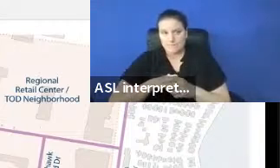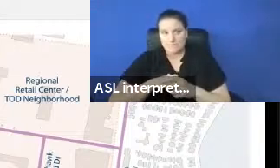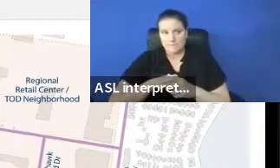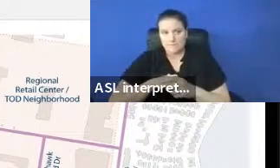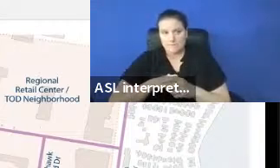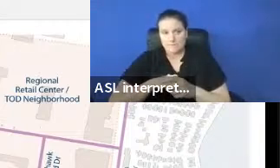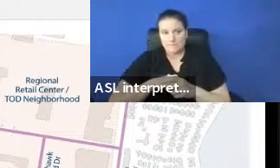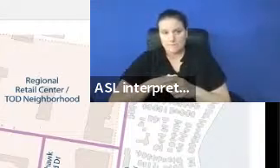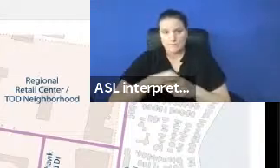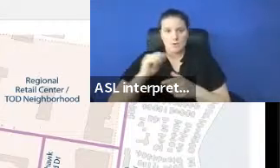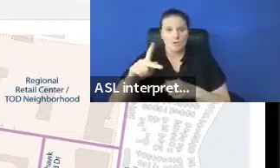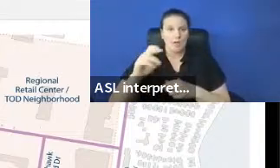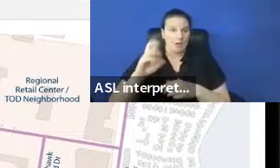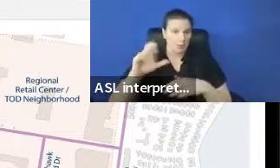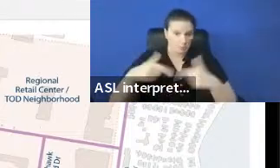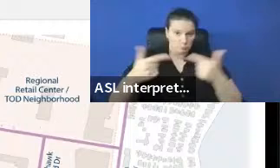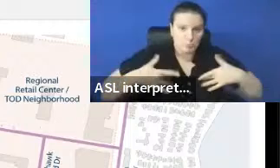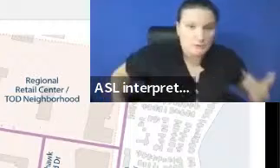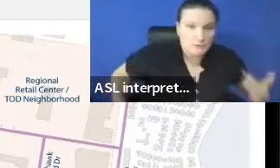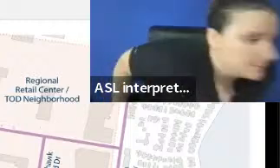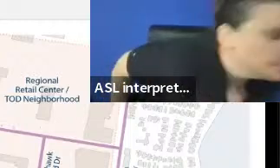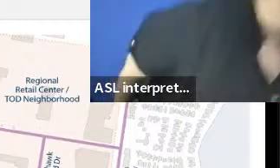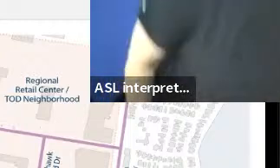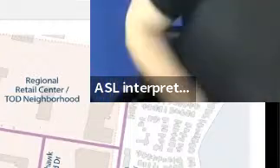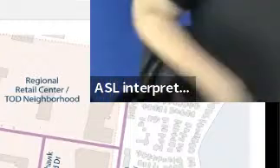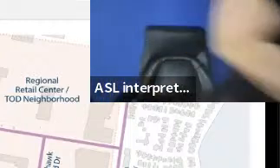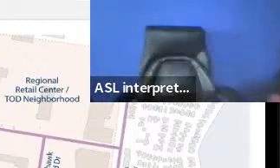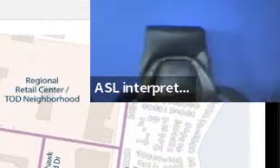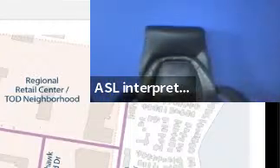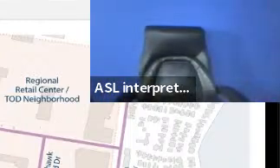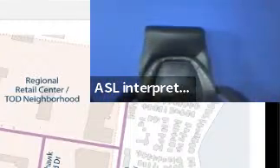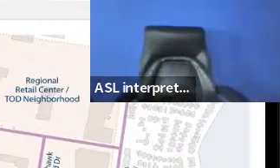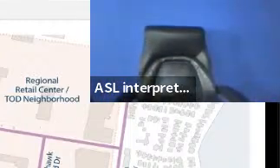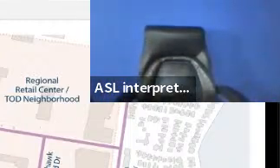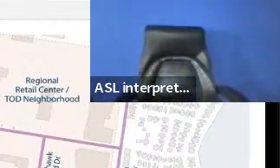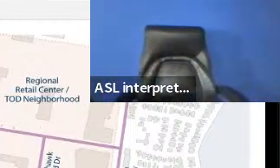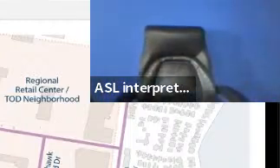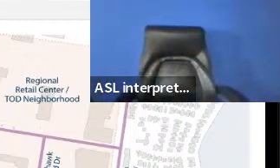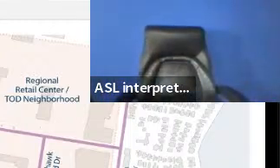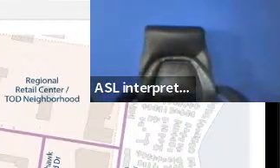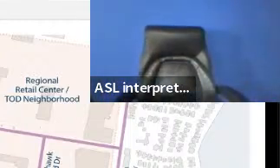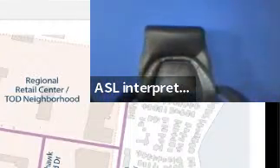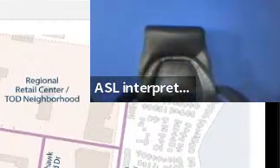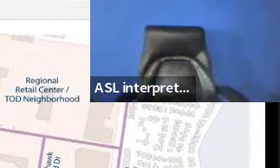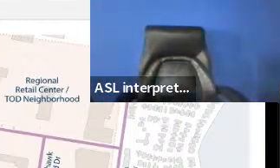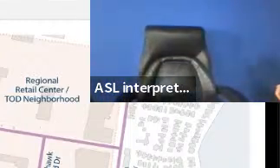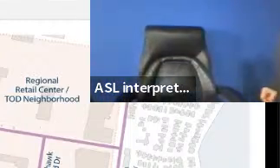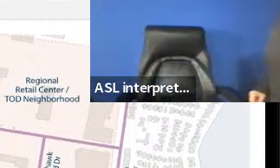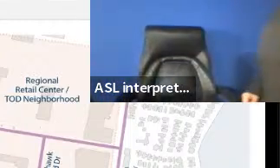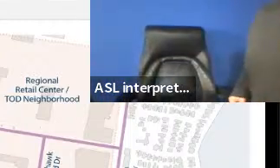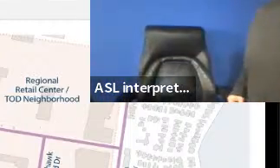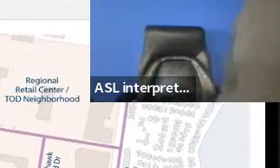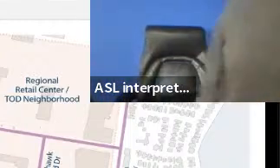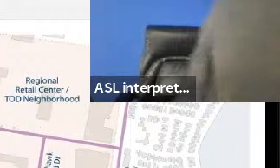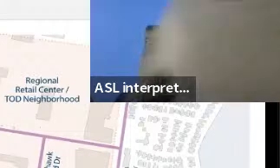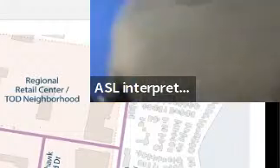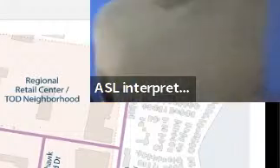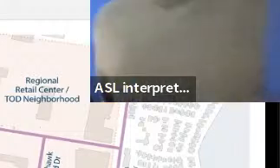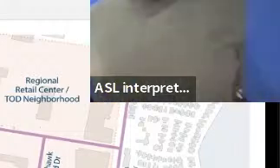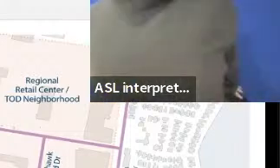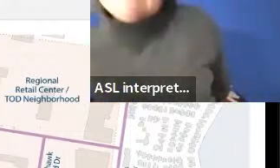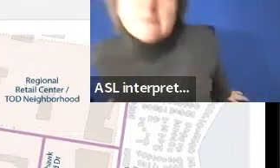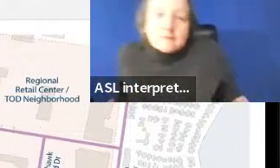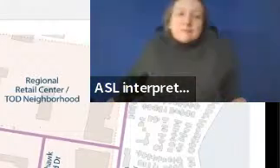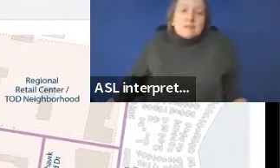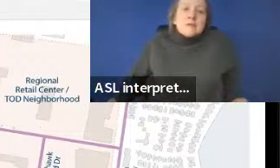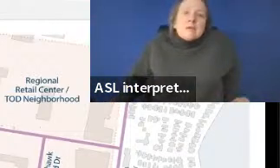Okay. Eric, you're up. All right, so again, let me give you a use case and I'll step through it as I